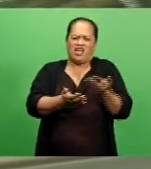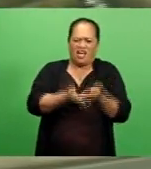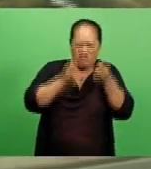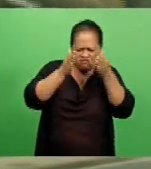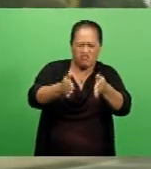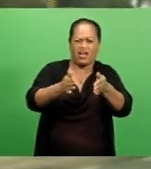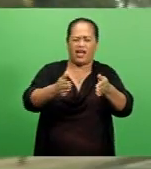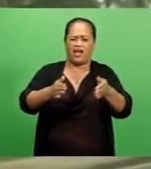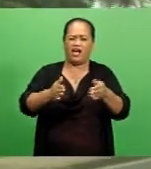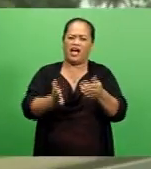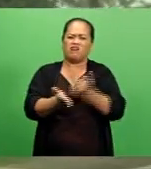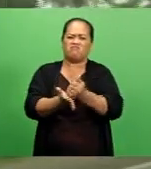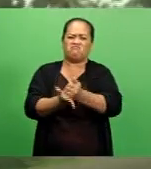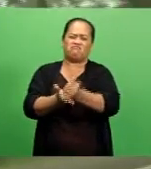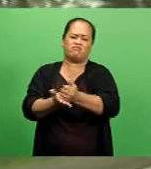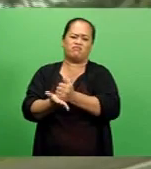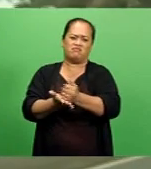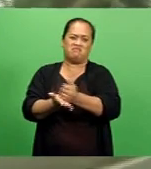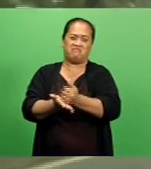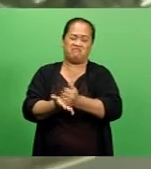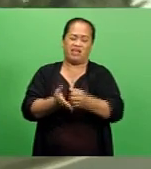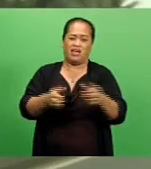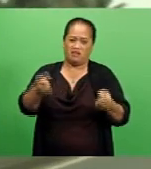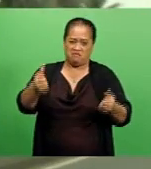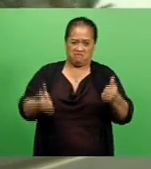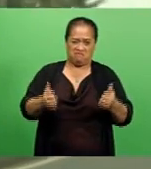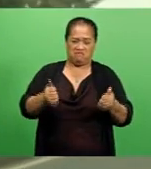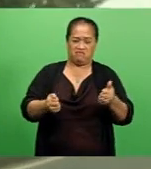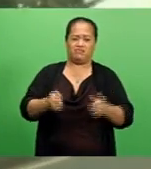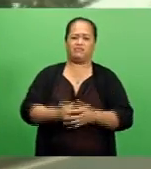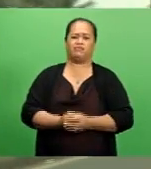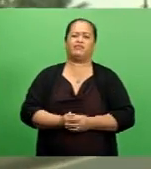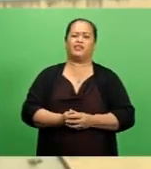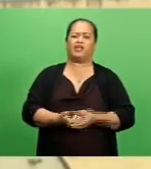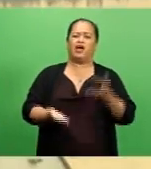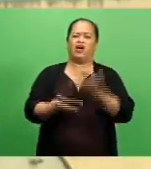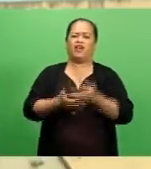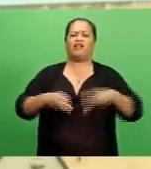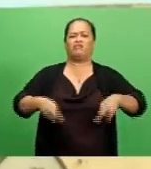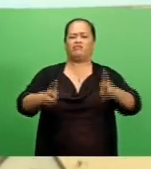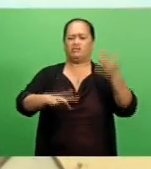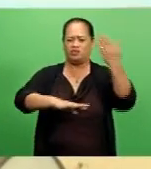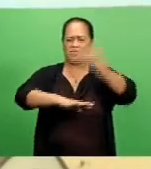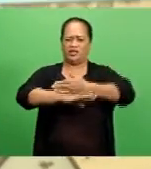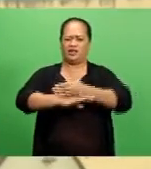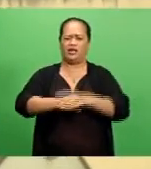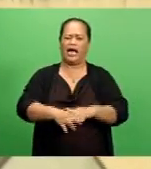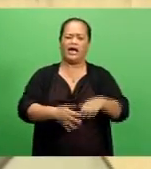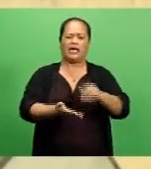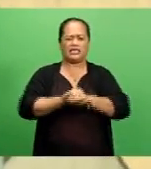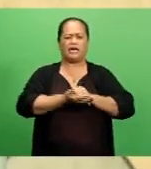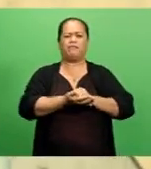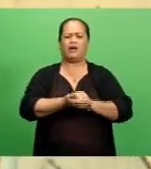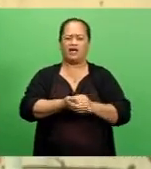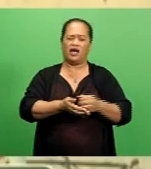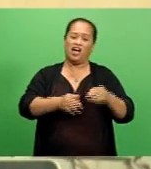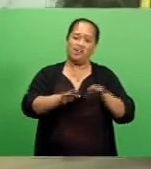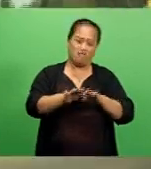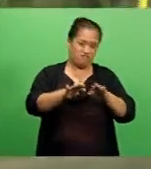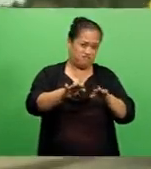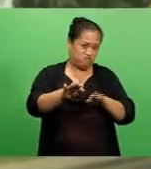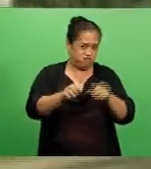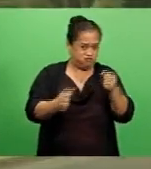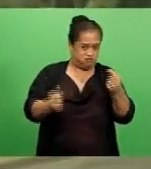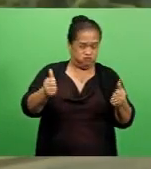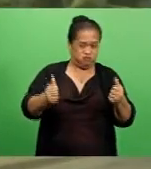intersection. The Fiji Roads Authority says a backup power system has also been installed to keep the traffic signal in operation in case